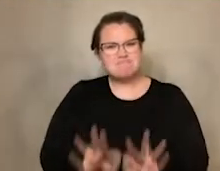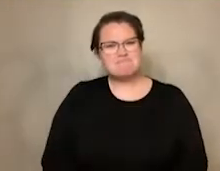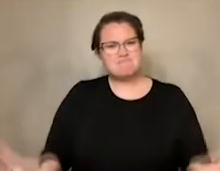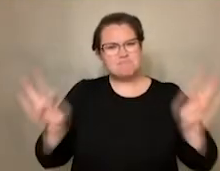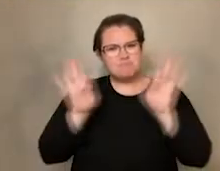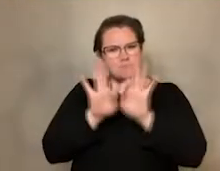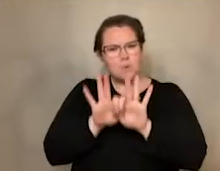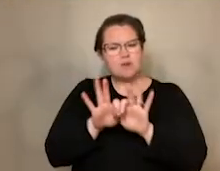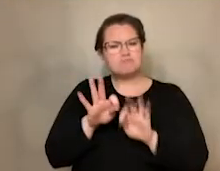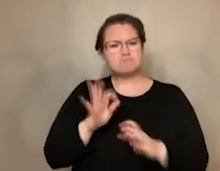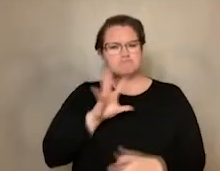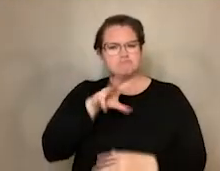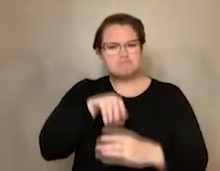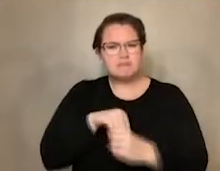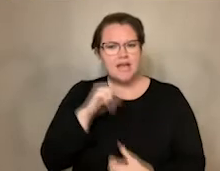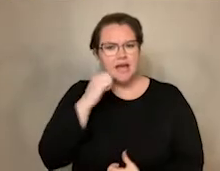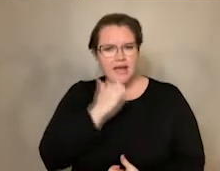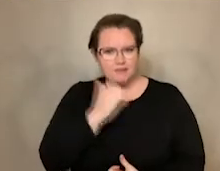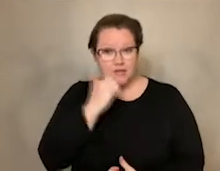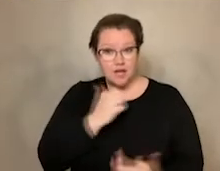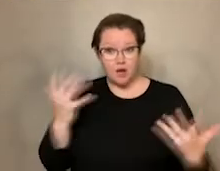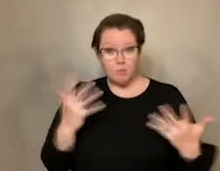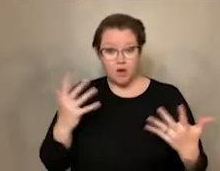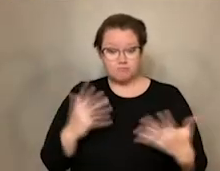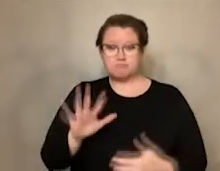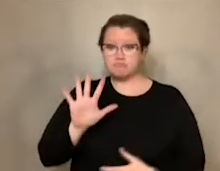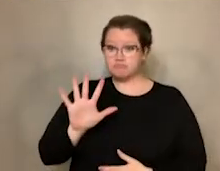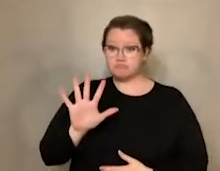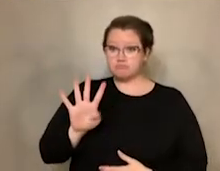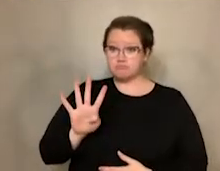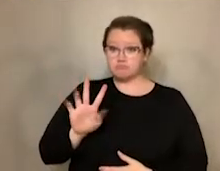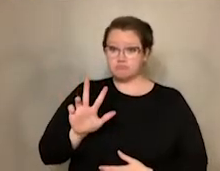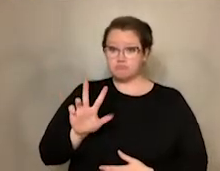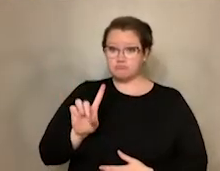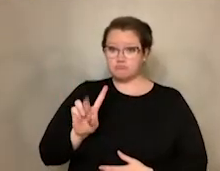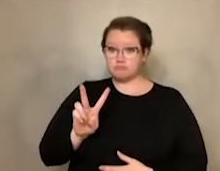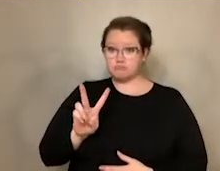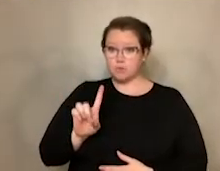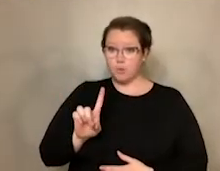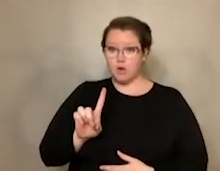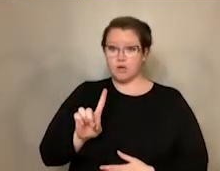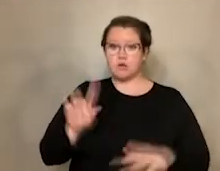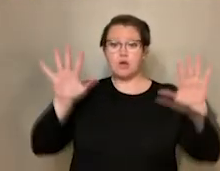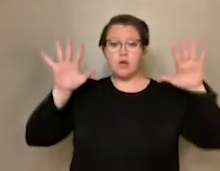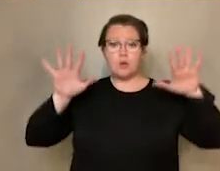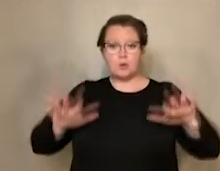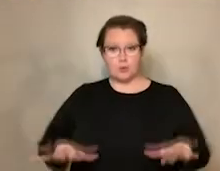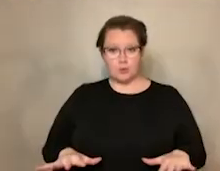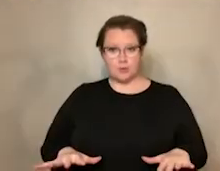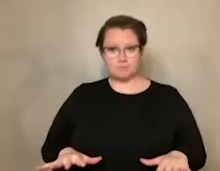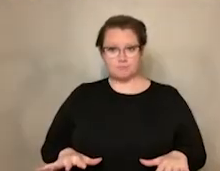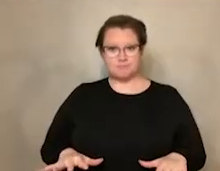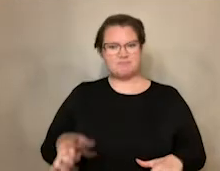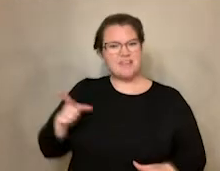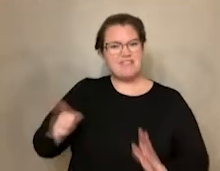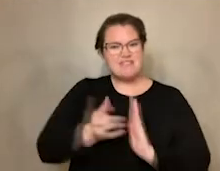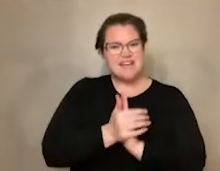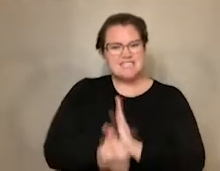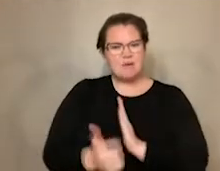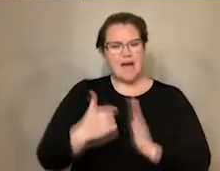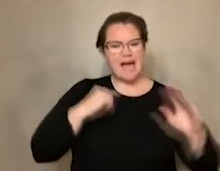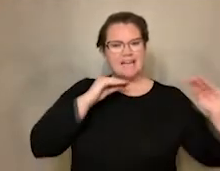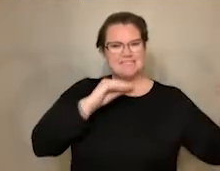pretty soon. Y cuando la oruga salió, después de 2 semanas,